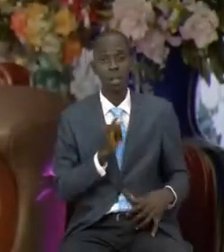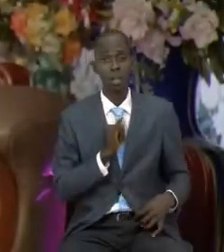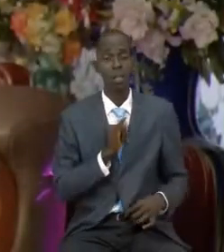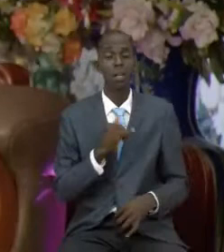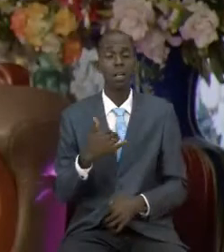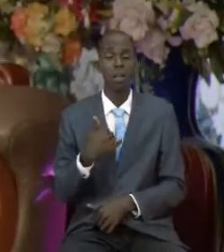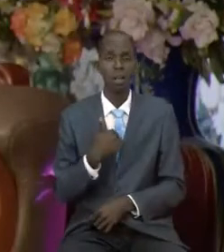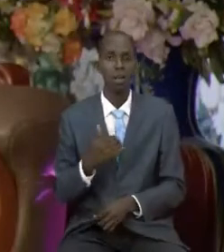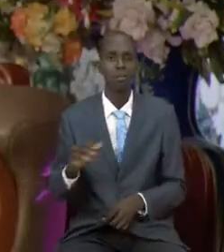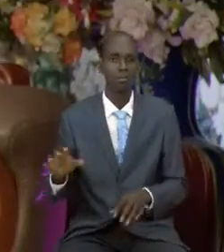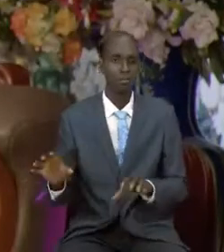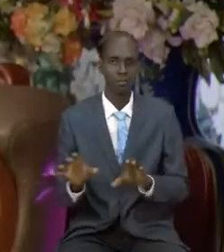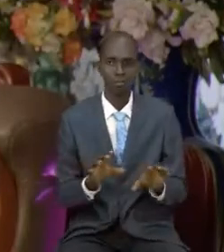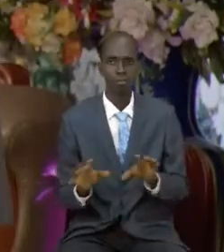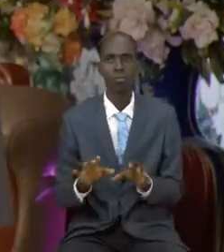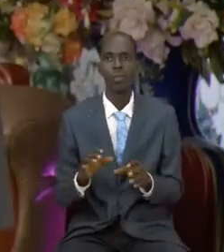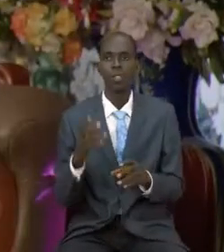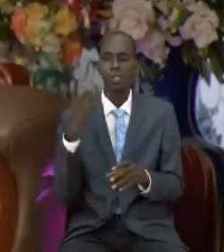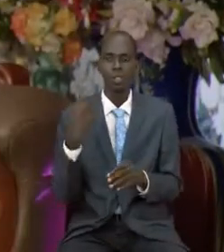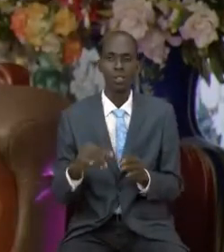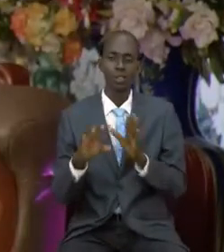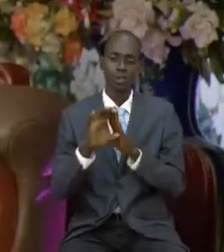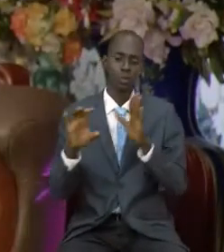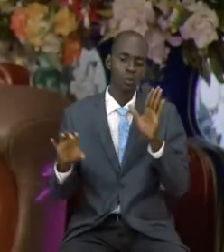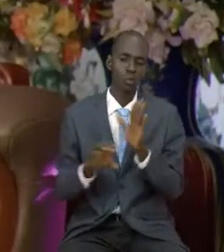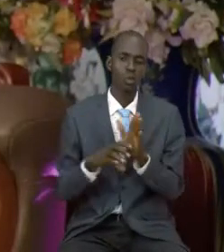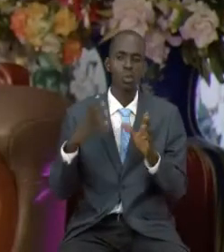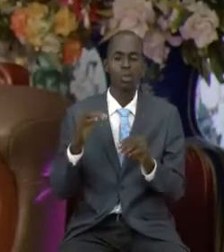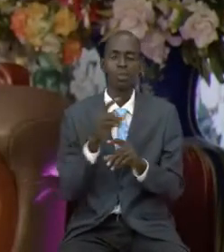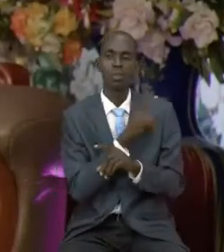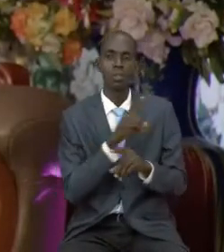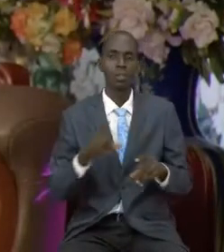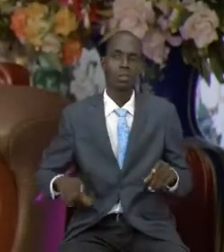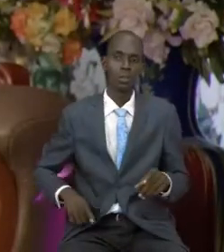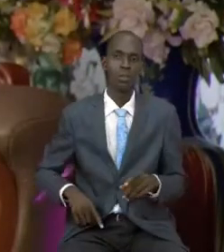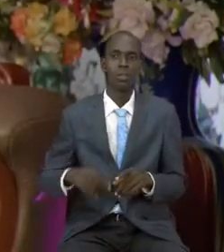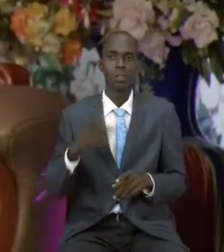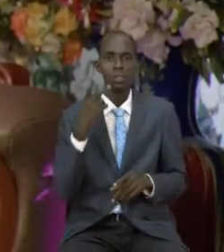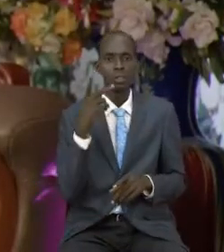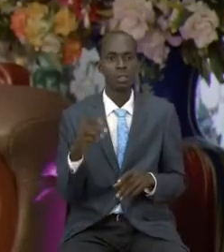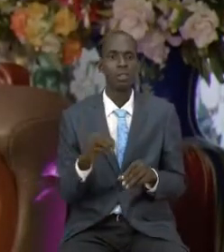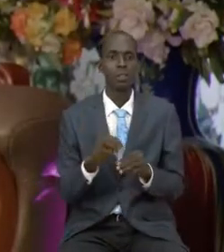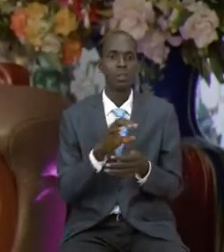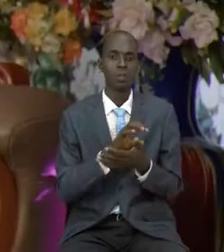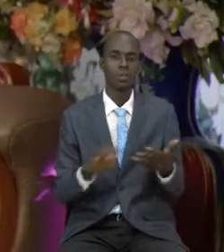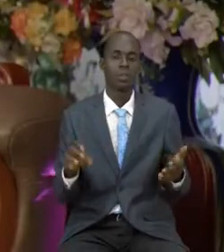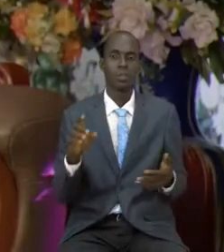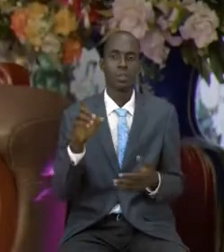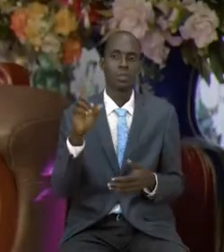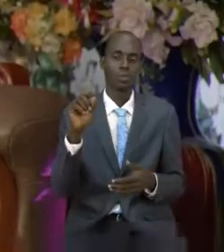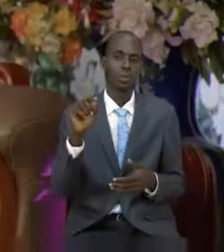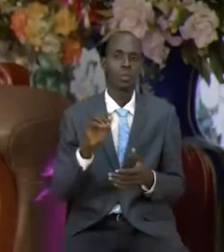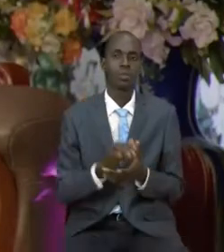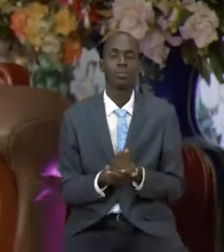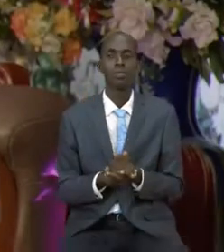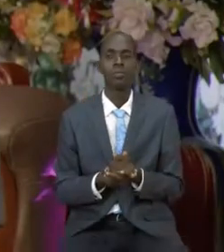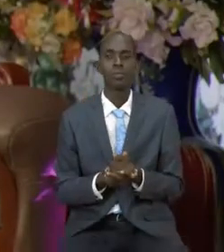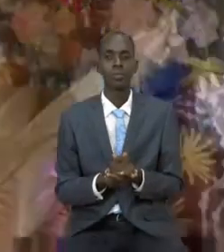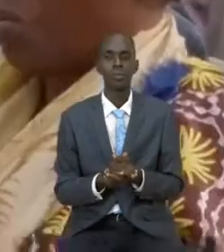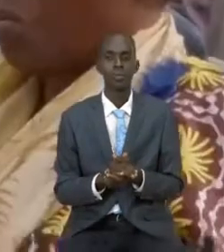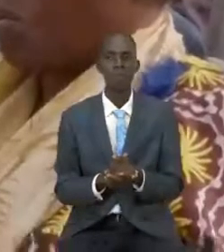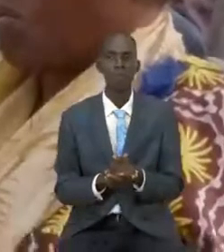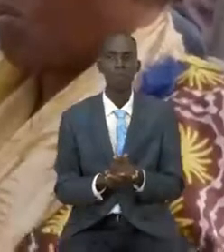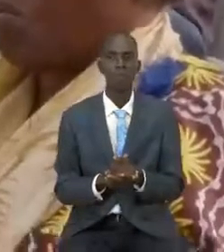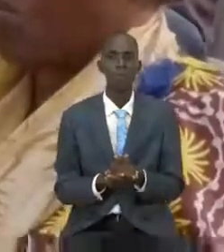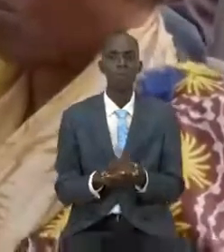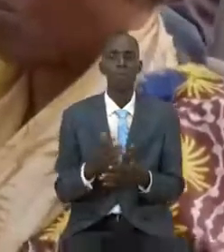have performed the commandment of the Lord. Look at verse 20 there. In verse 20, and